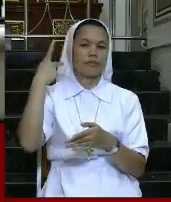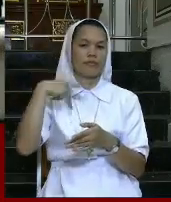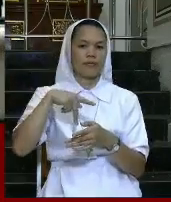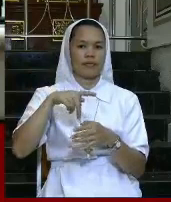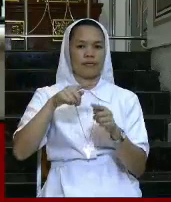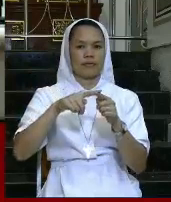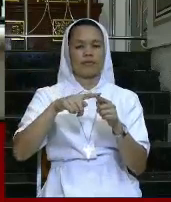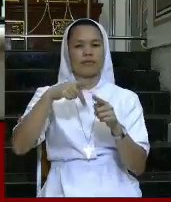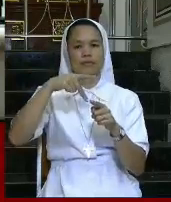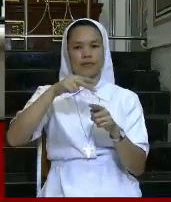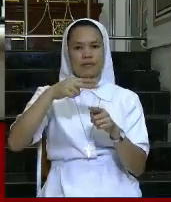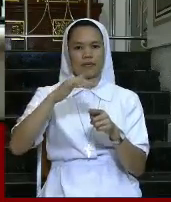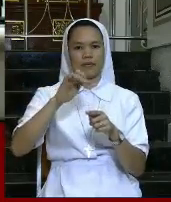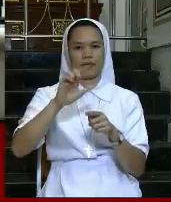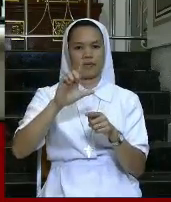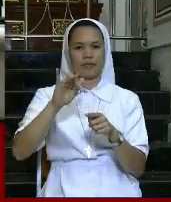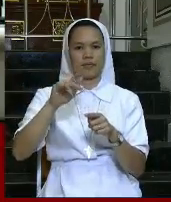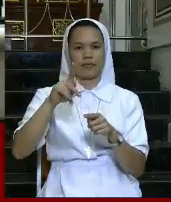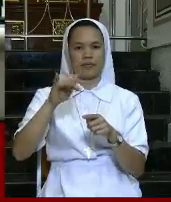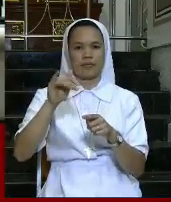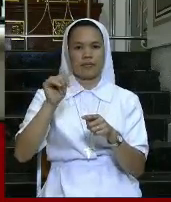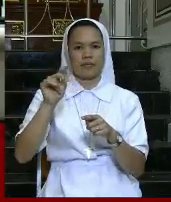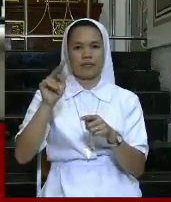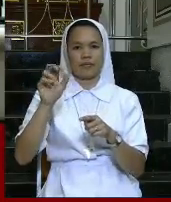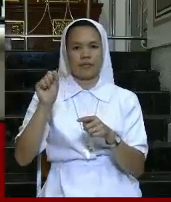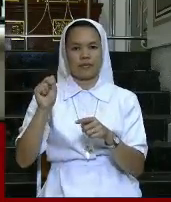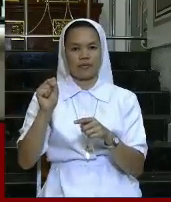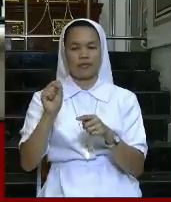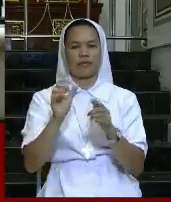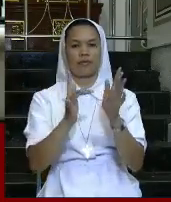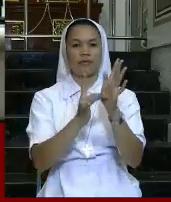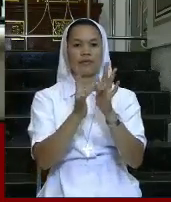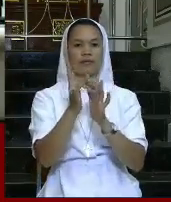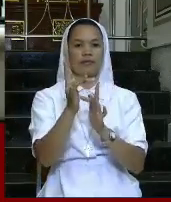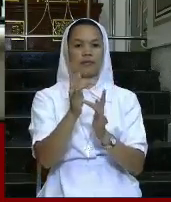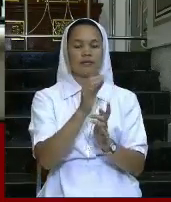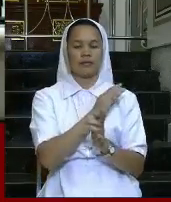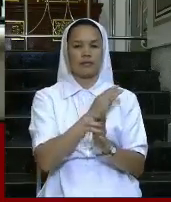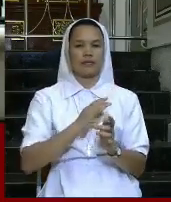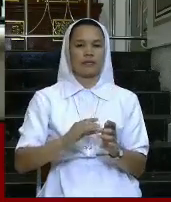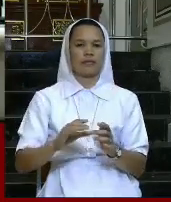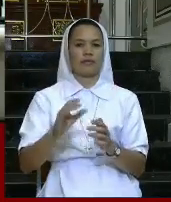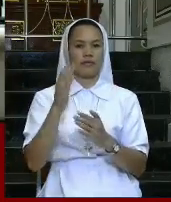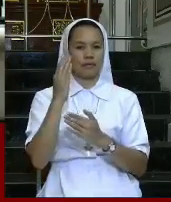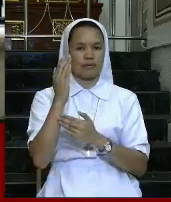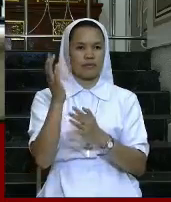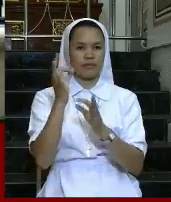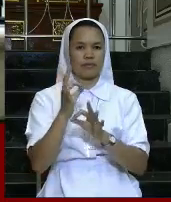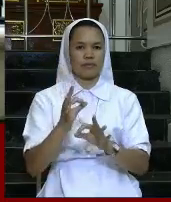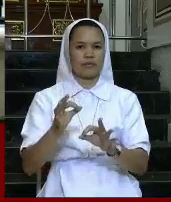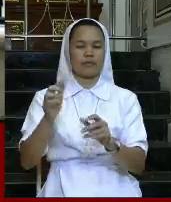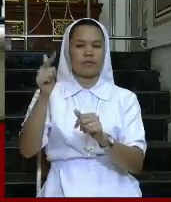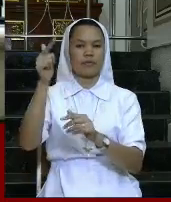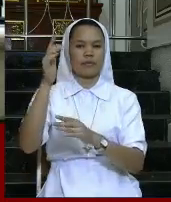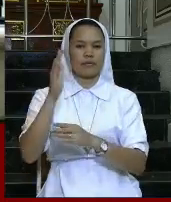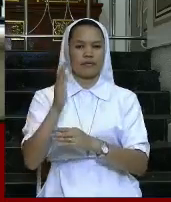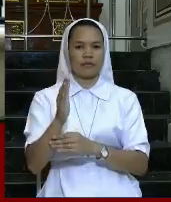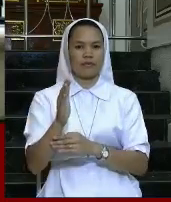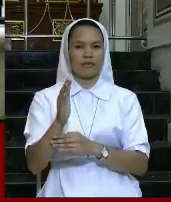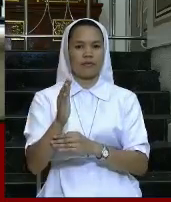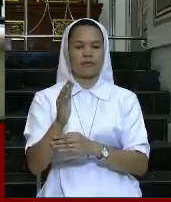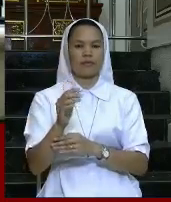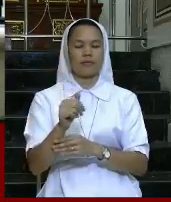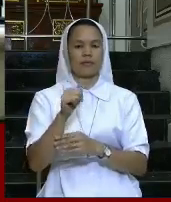the Philippians. Christ Jesus, though he was in the form of God, did